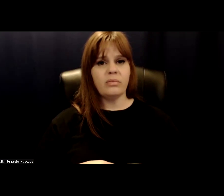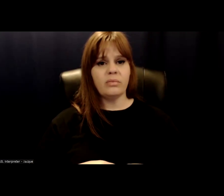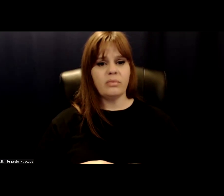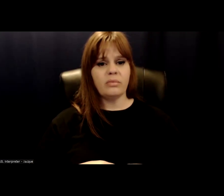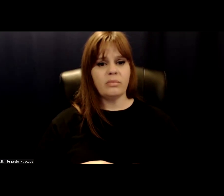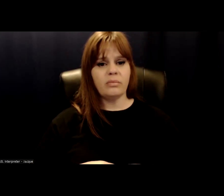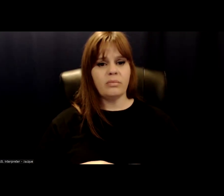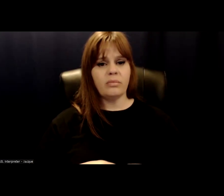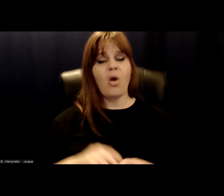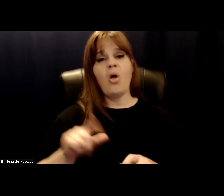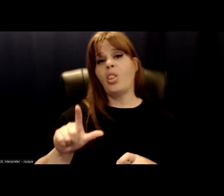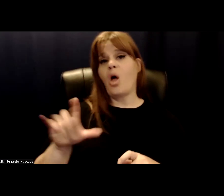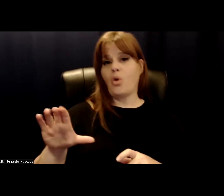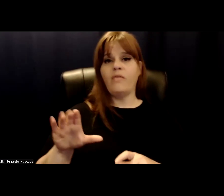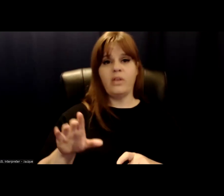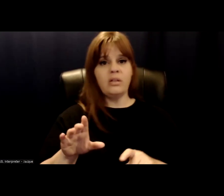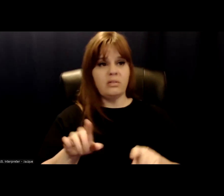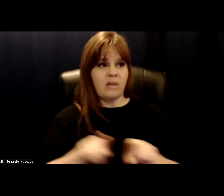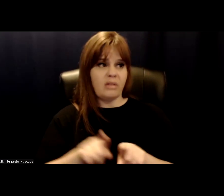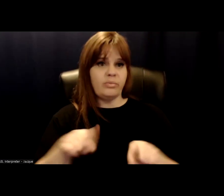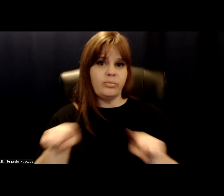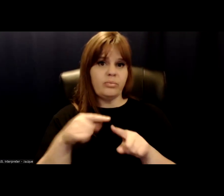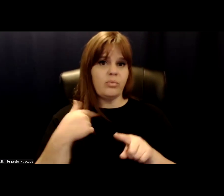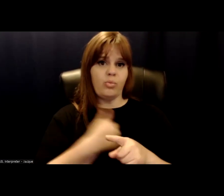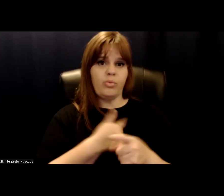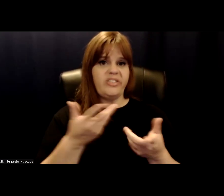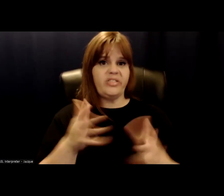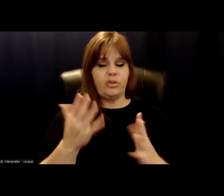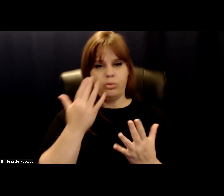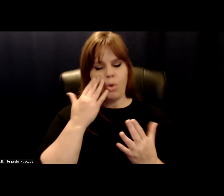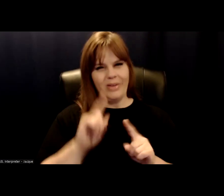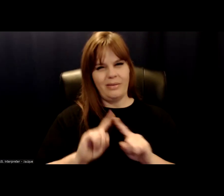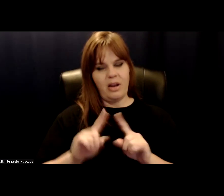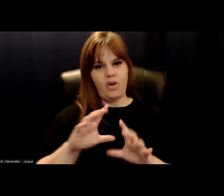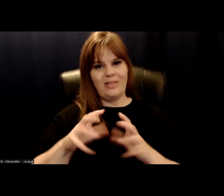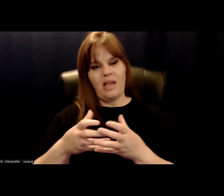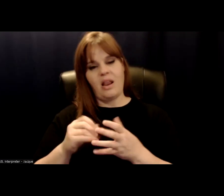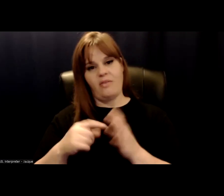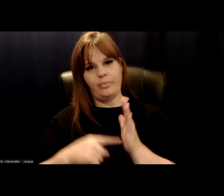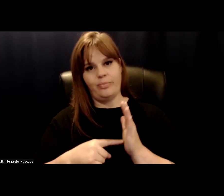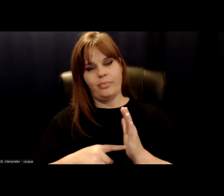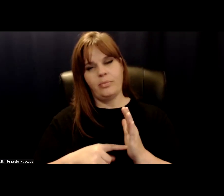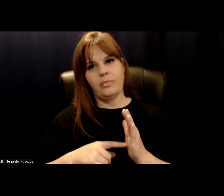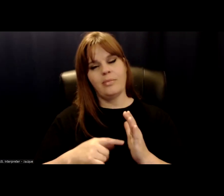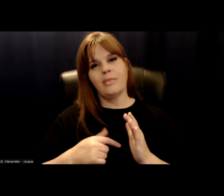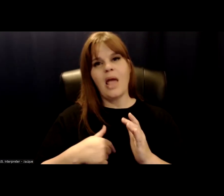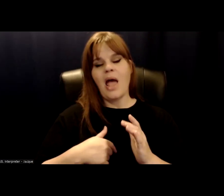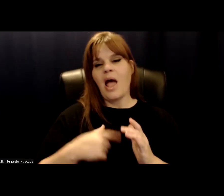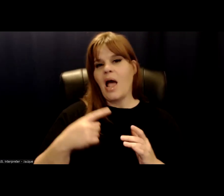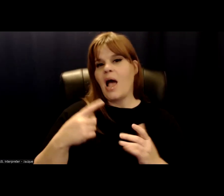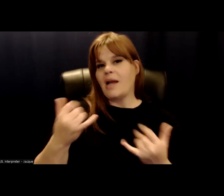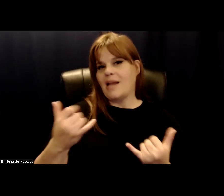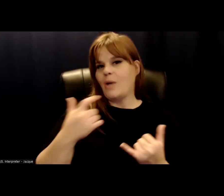Long COVID, as we know, has a different set of symptoms, or as I've learned to say, constellation for each